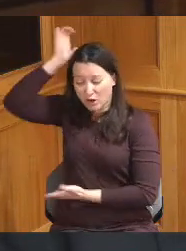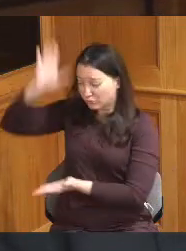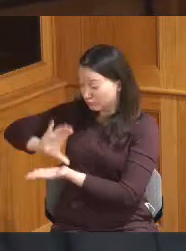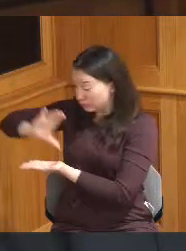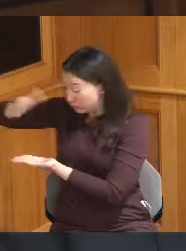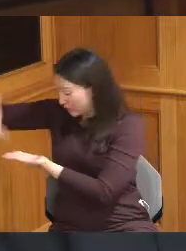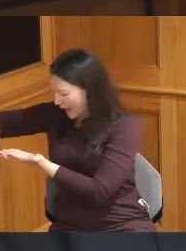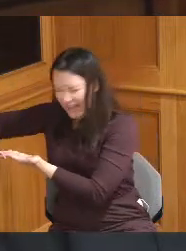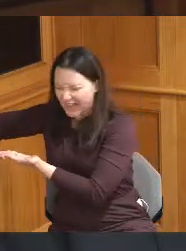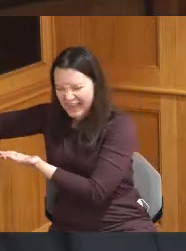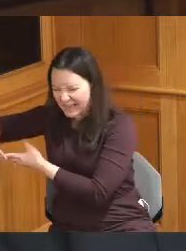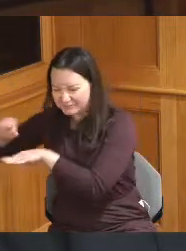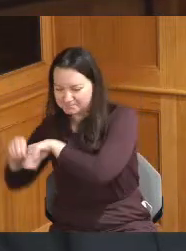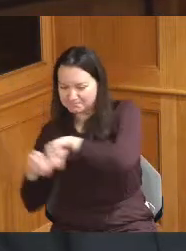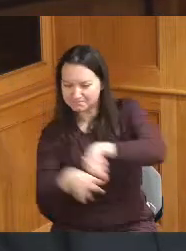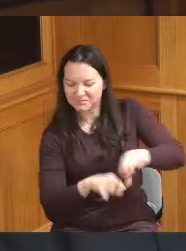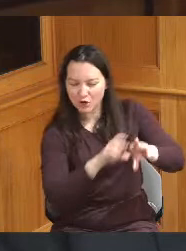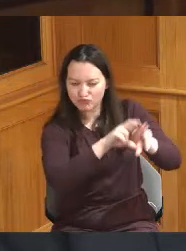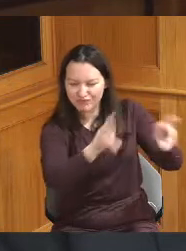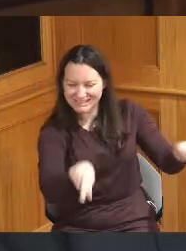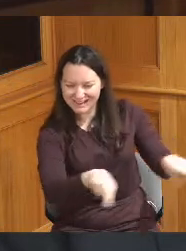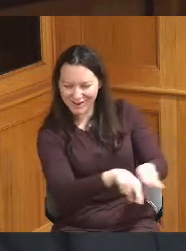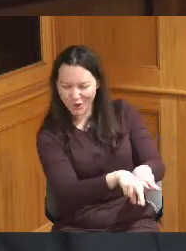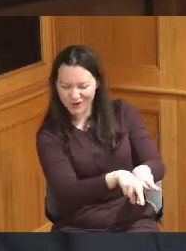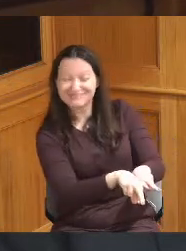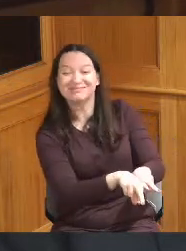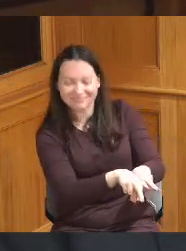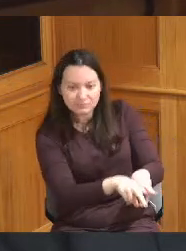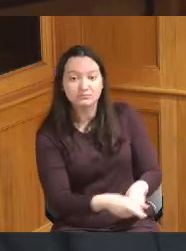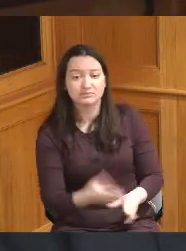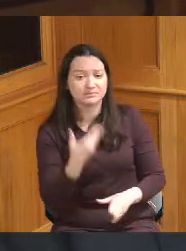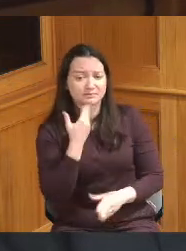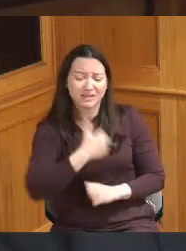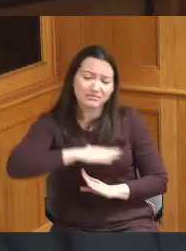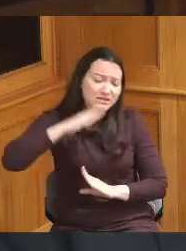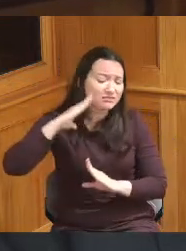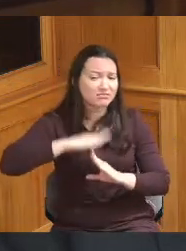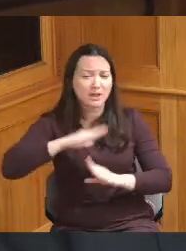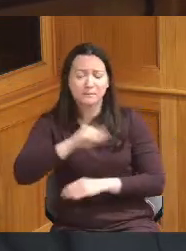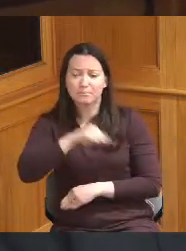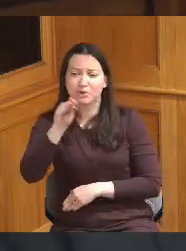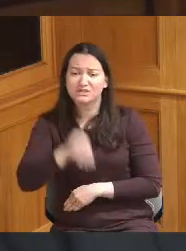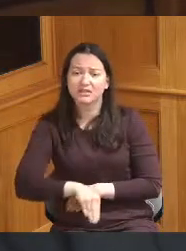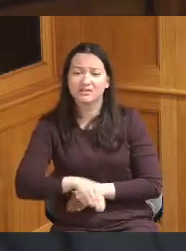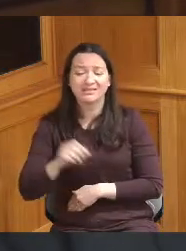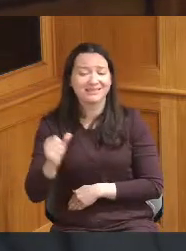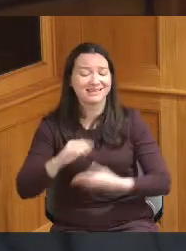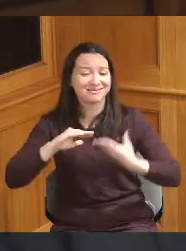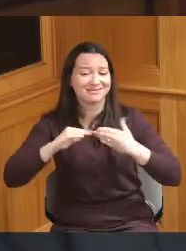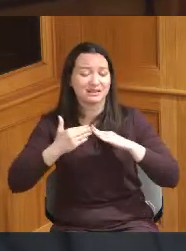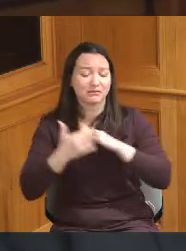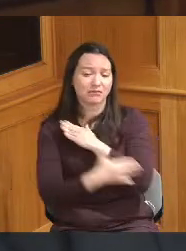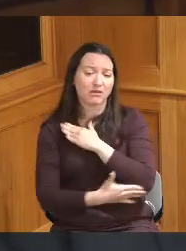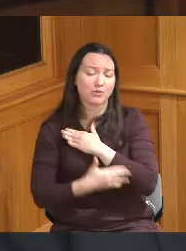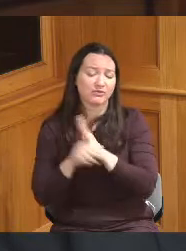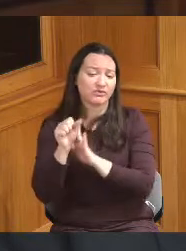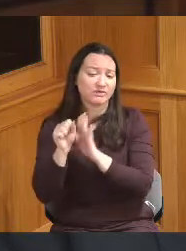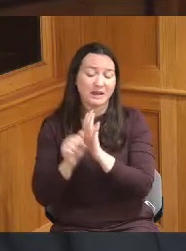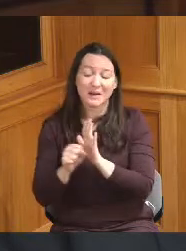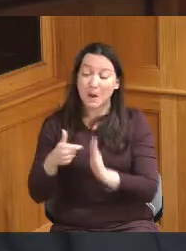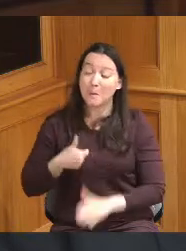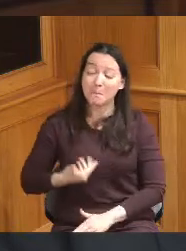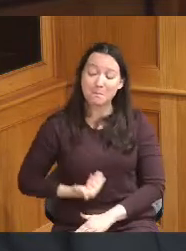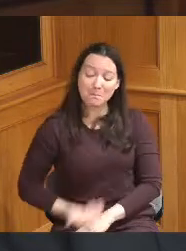diverting trash out of the landfill. That is the highest percentage of any urban county in the state of Ohio. So I welcomed them